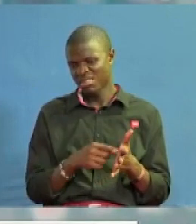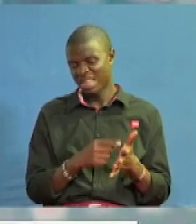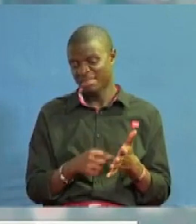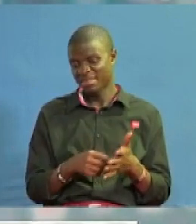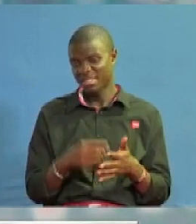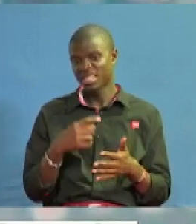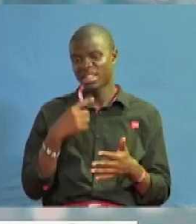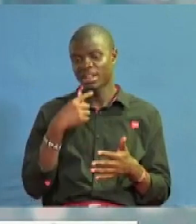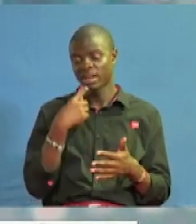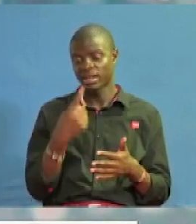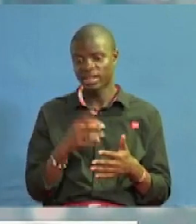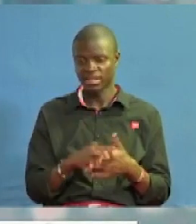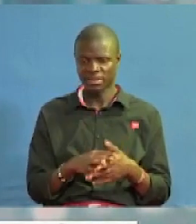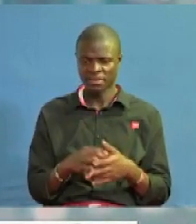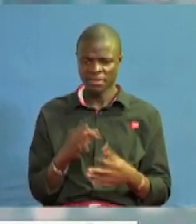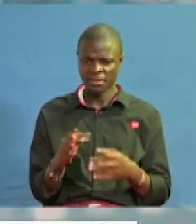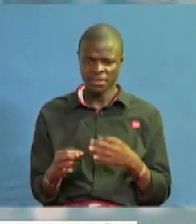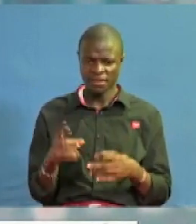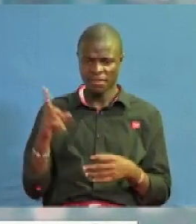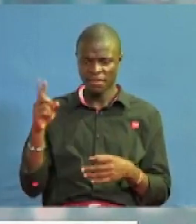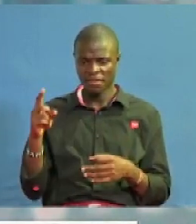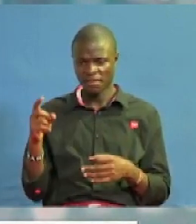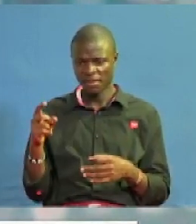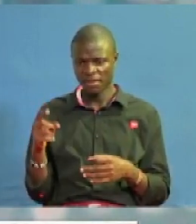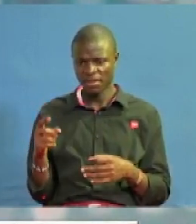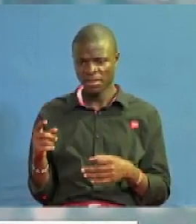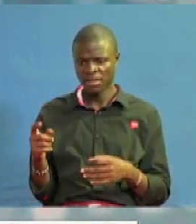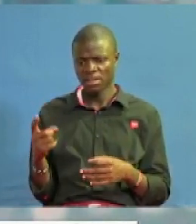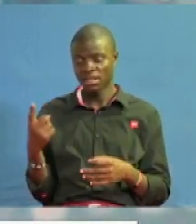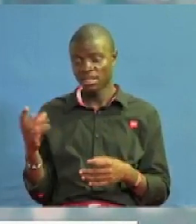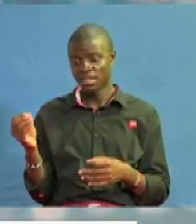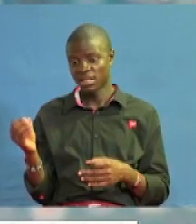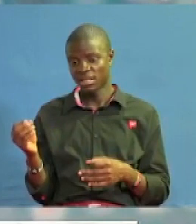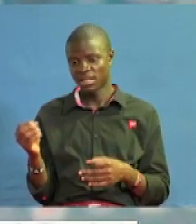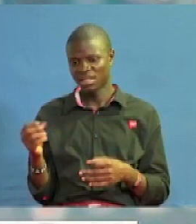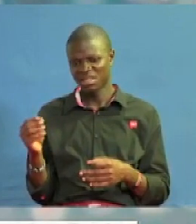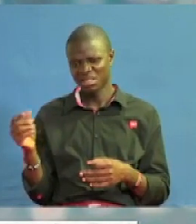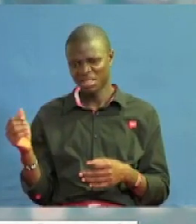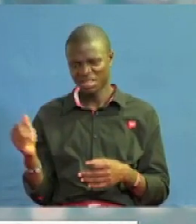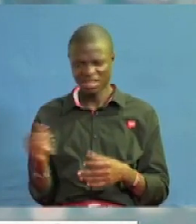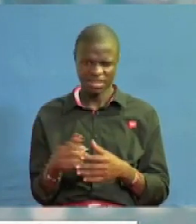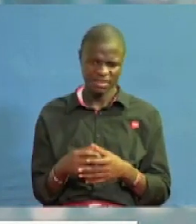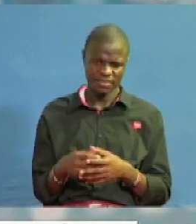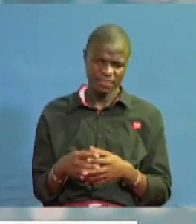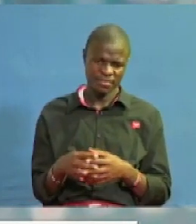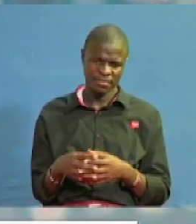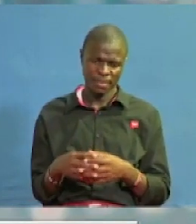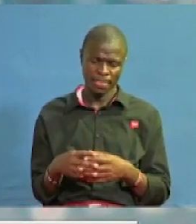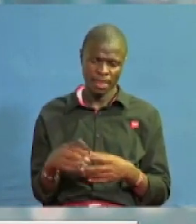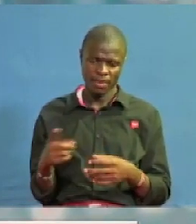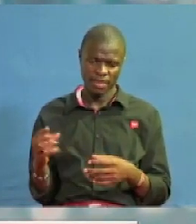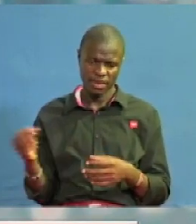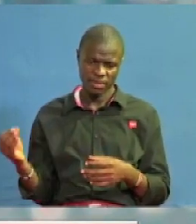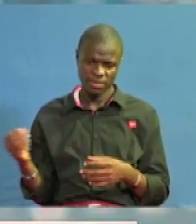3,000. Okay. Yeah. If company Y is trading at 10 shillings per stock, how much will I need? I will